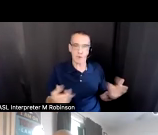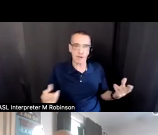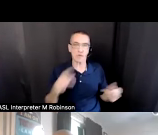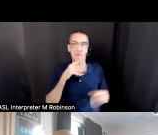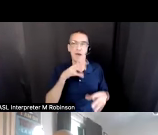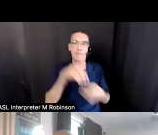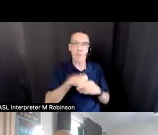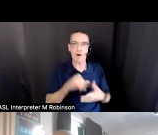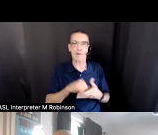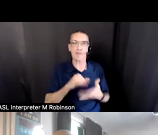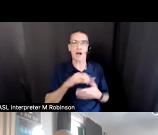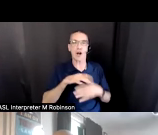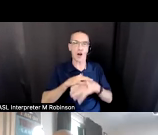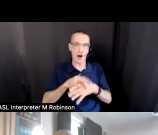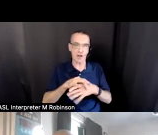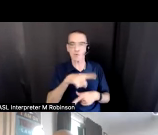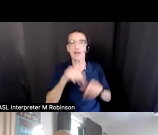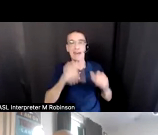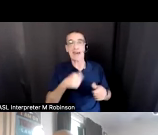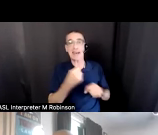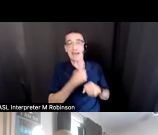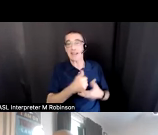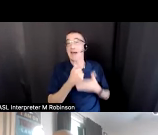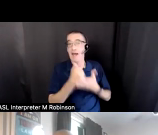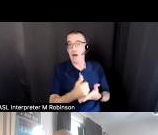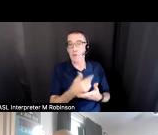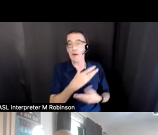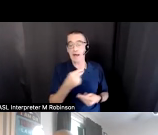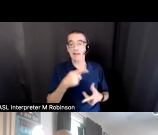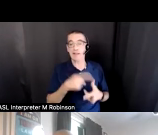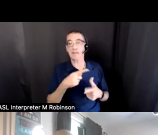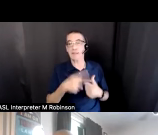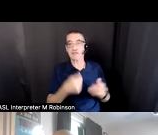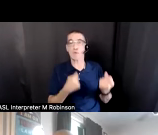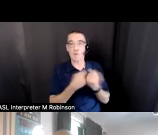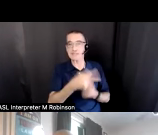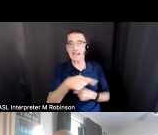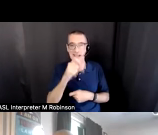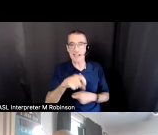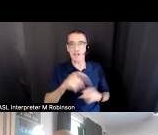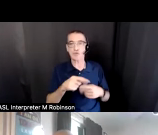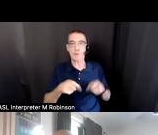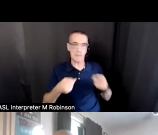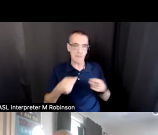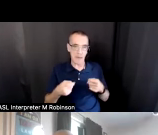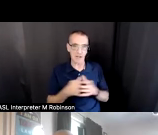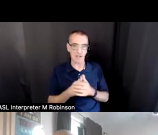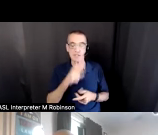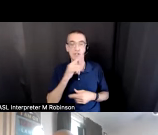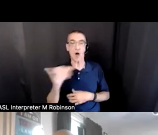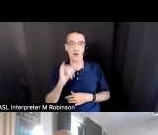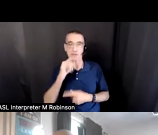part of a context where they can get help and the supports that they need to manage. So this is also